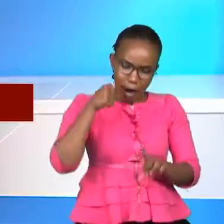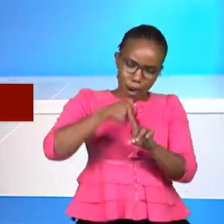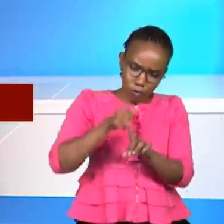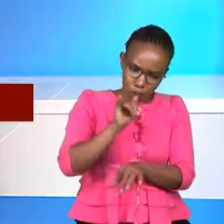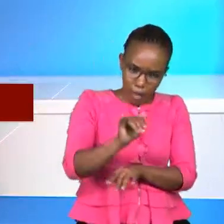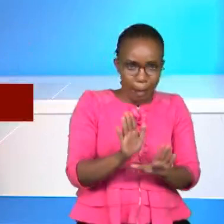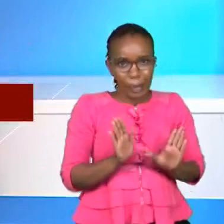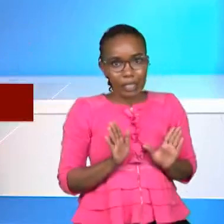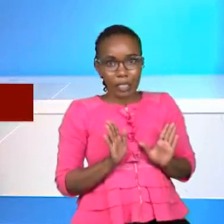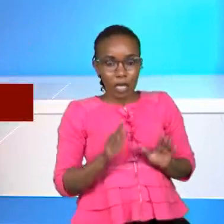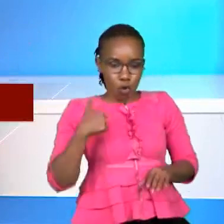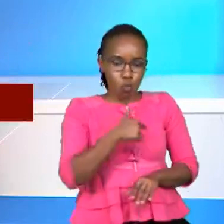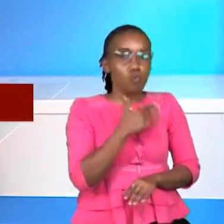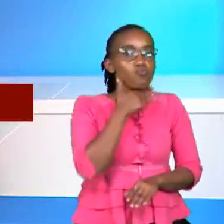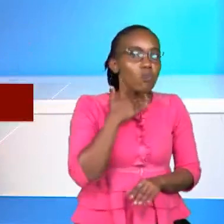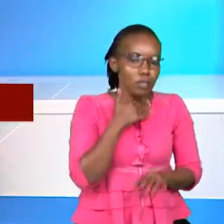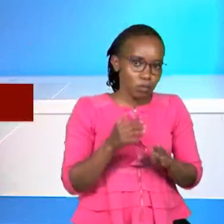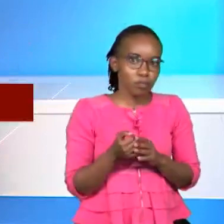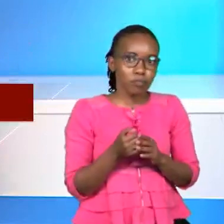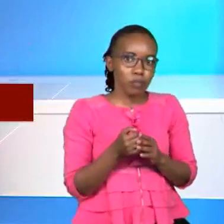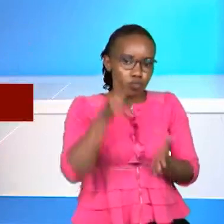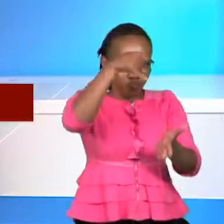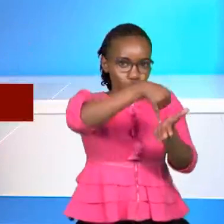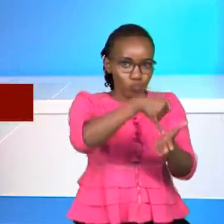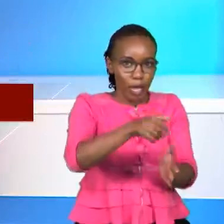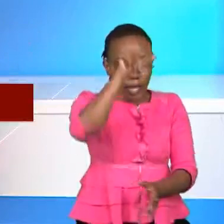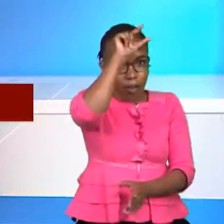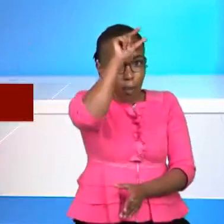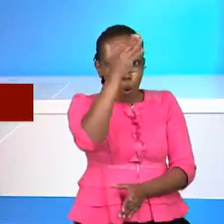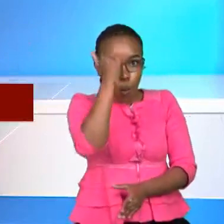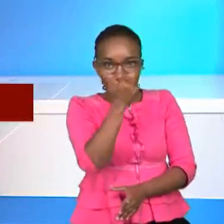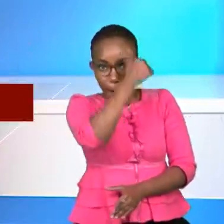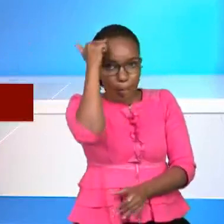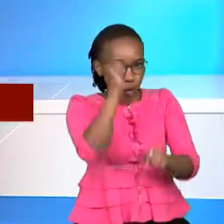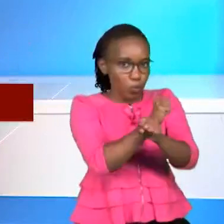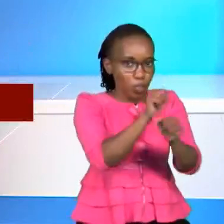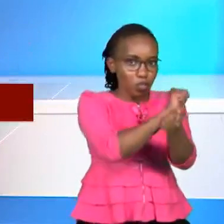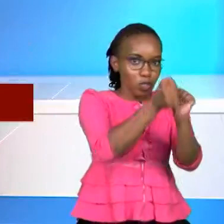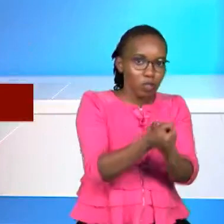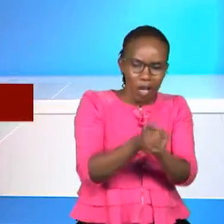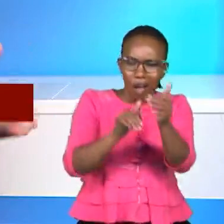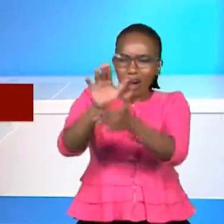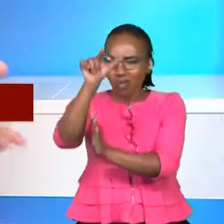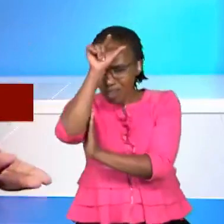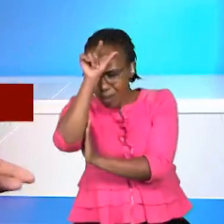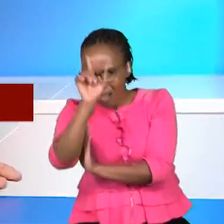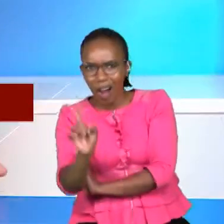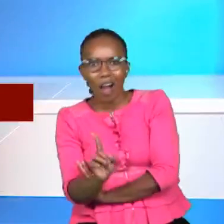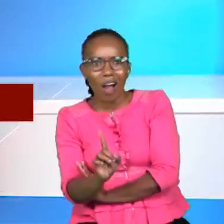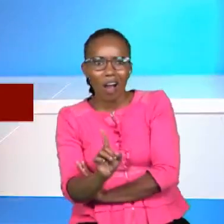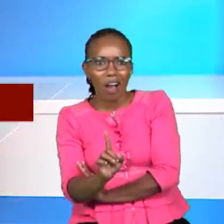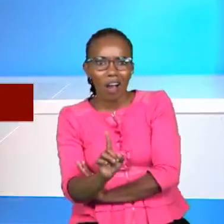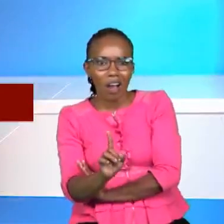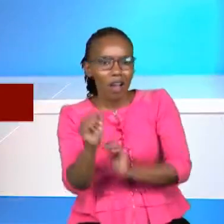And that is what we want to enforce in government, because we cannot bring this change outside of government, as has been rightfully said